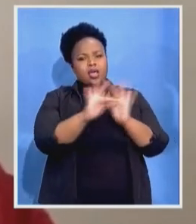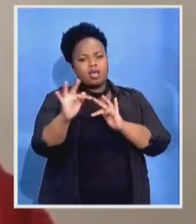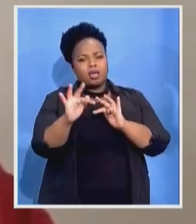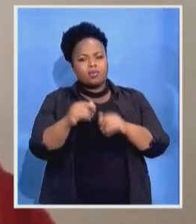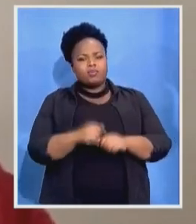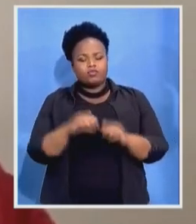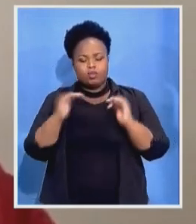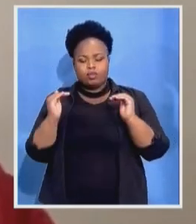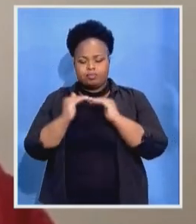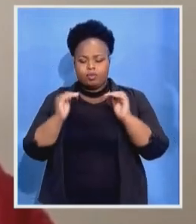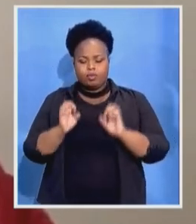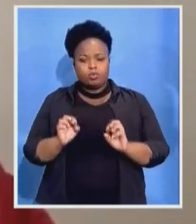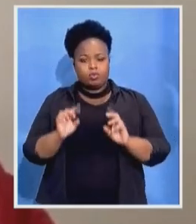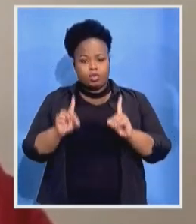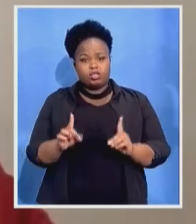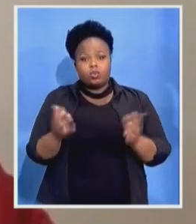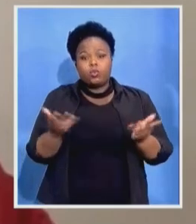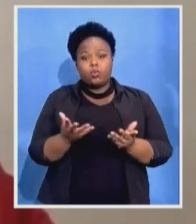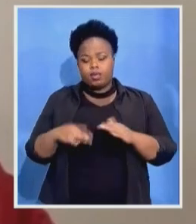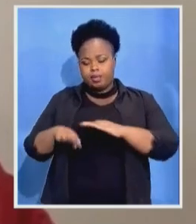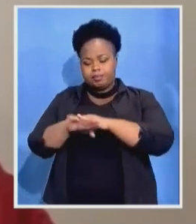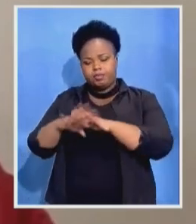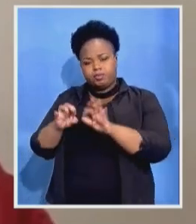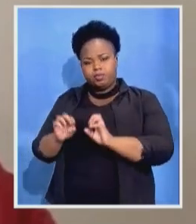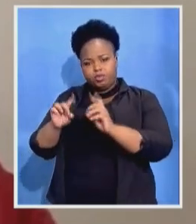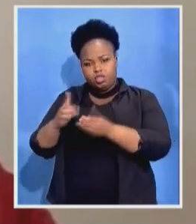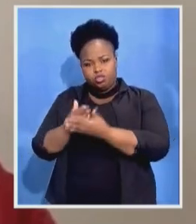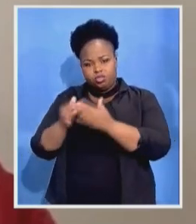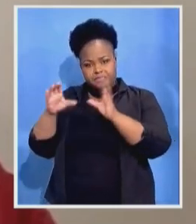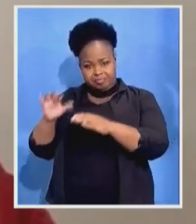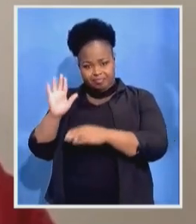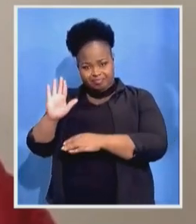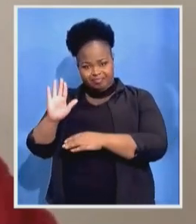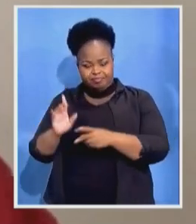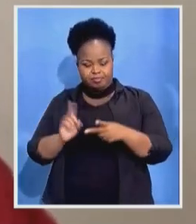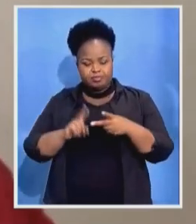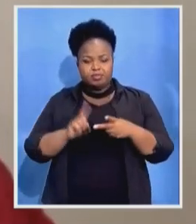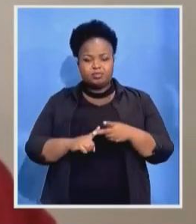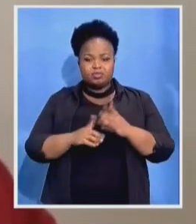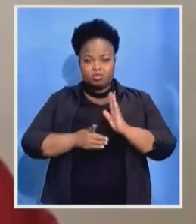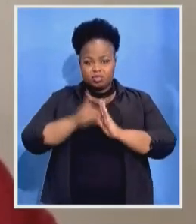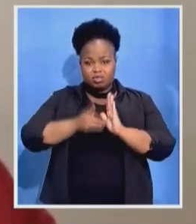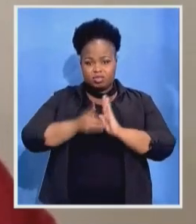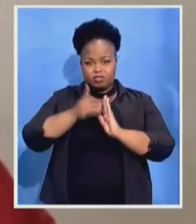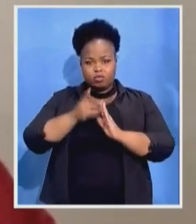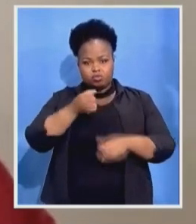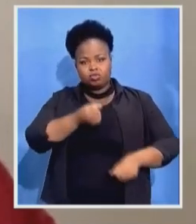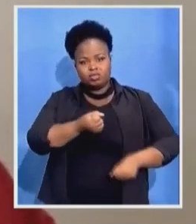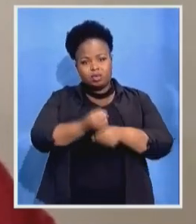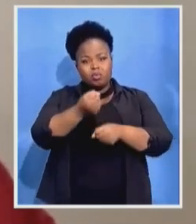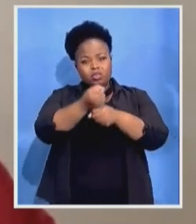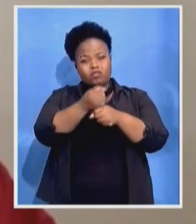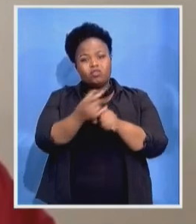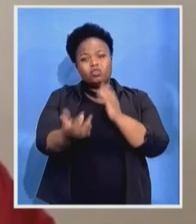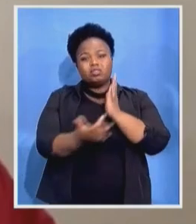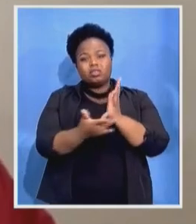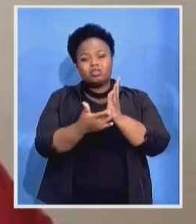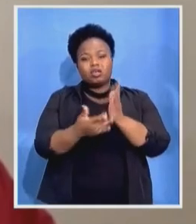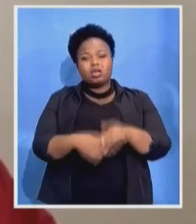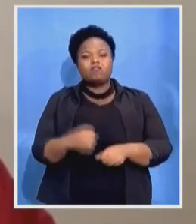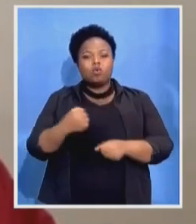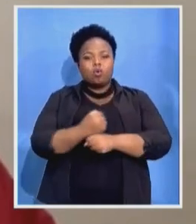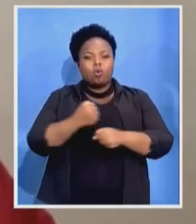education sector, the development of and support for the technical and vocational education and training colleges,